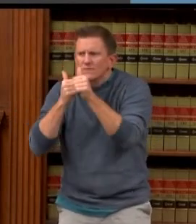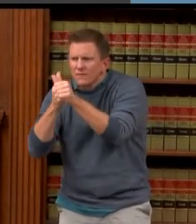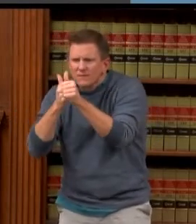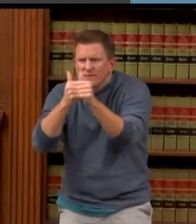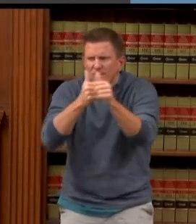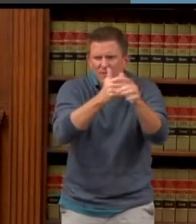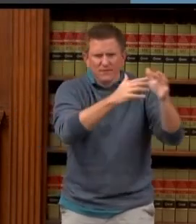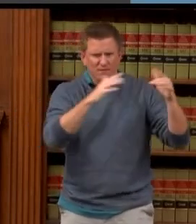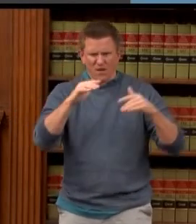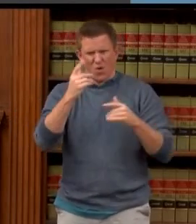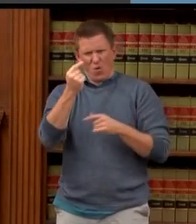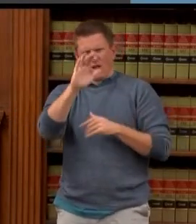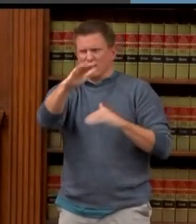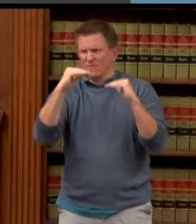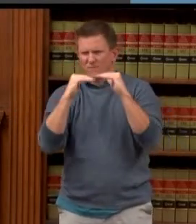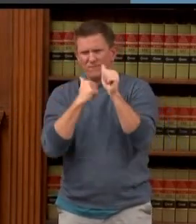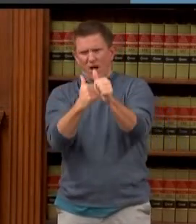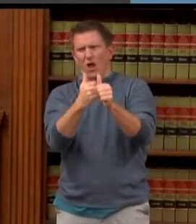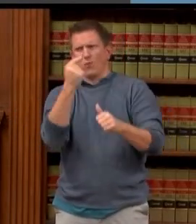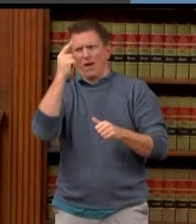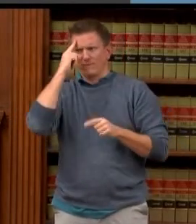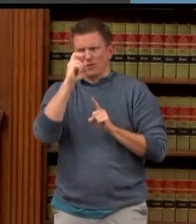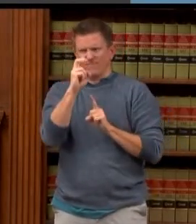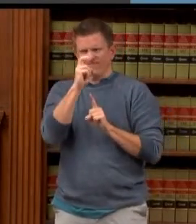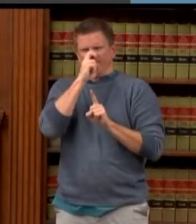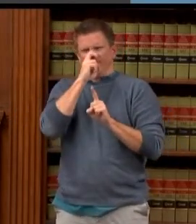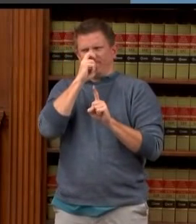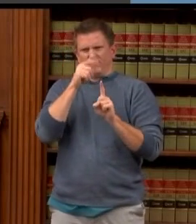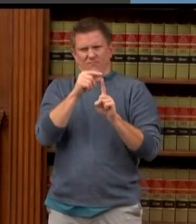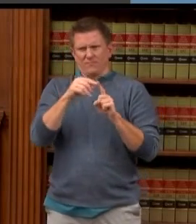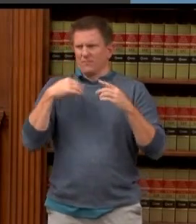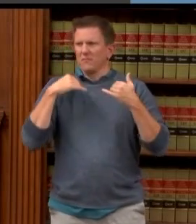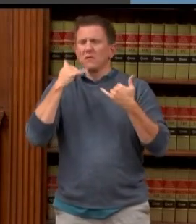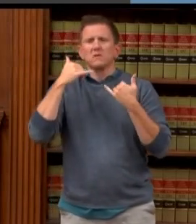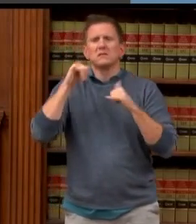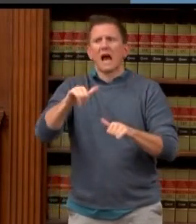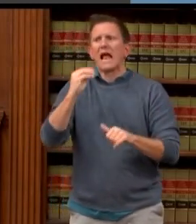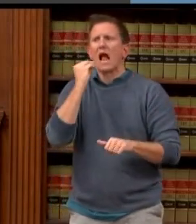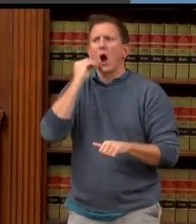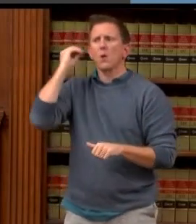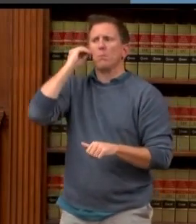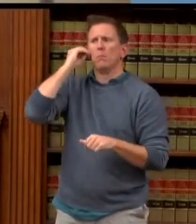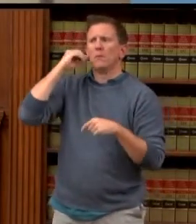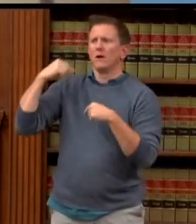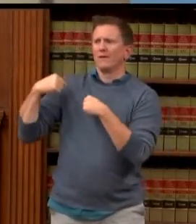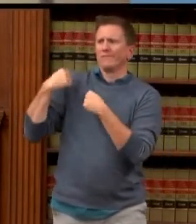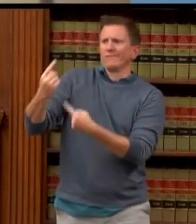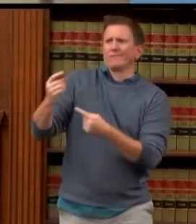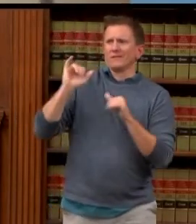lot of them already at stay-at-home levels, can you explain to me why you think this curfew will be effective